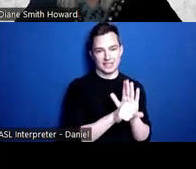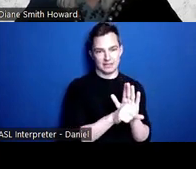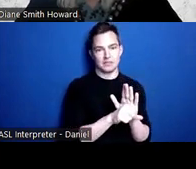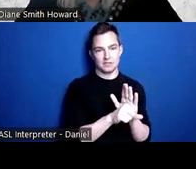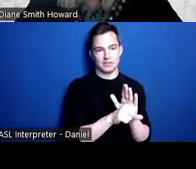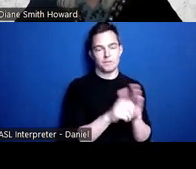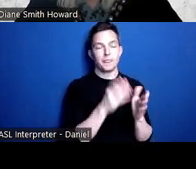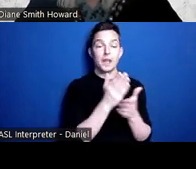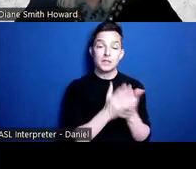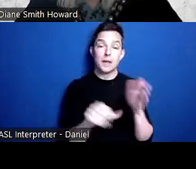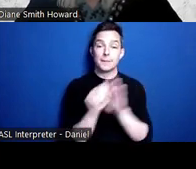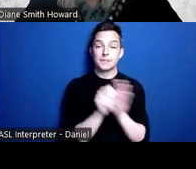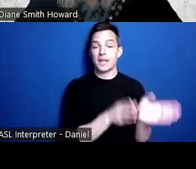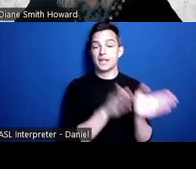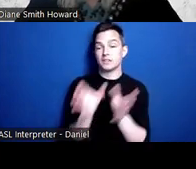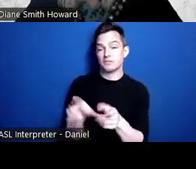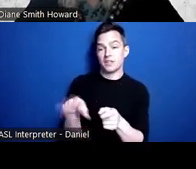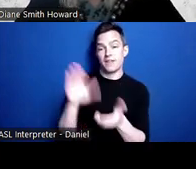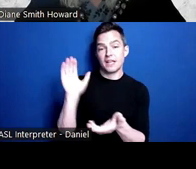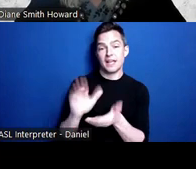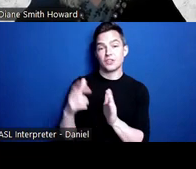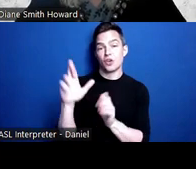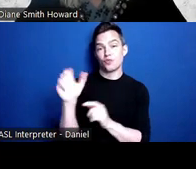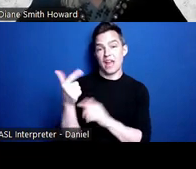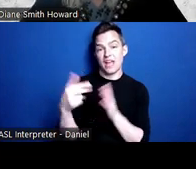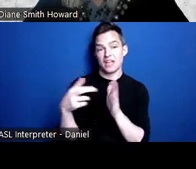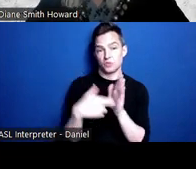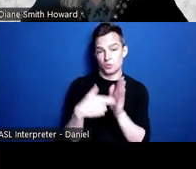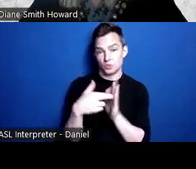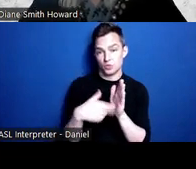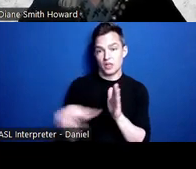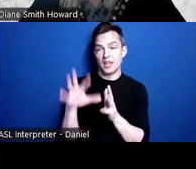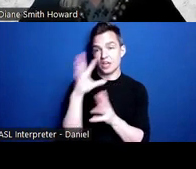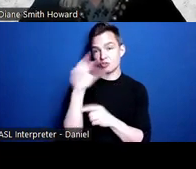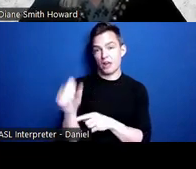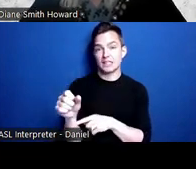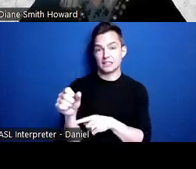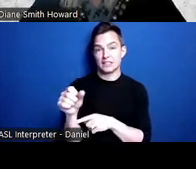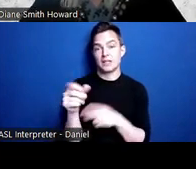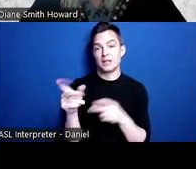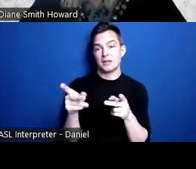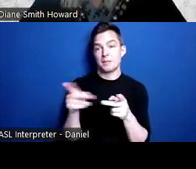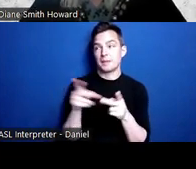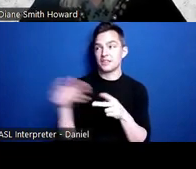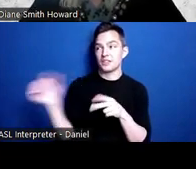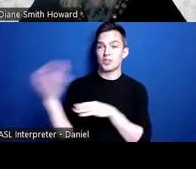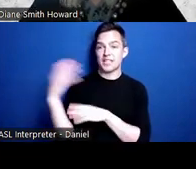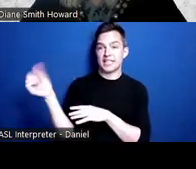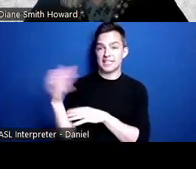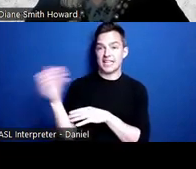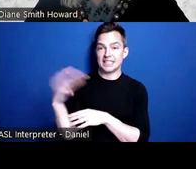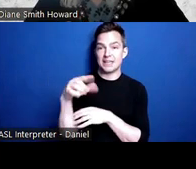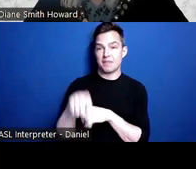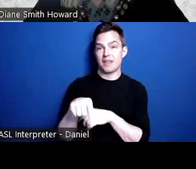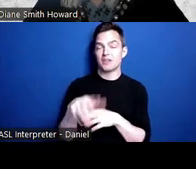states that have less regulation that tend to attract facilities. And so there's a lot